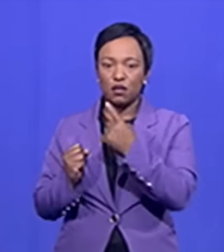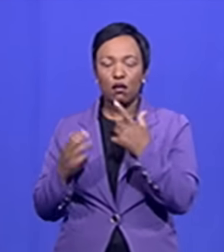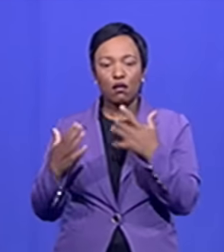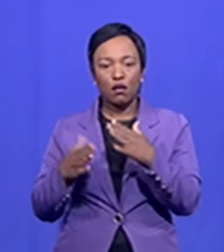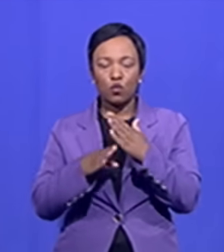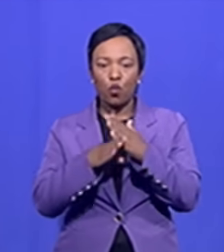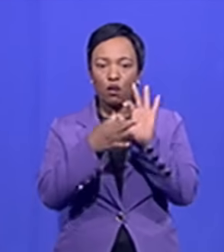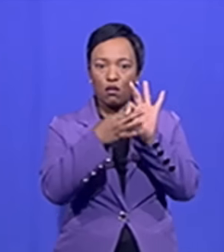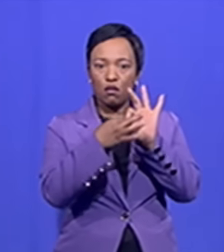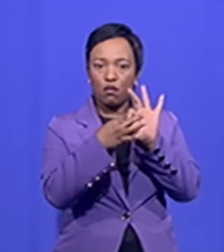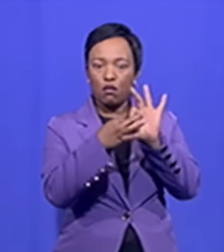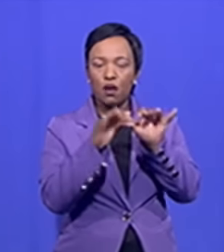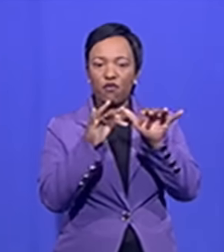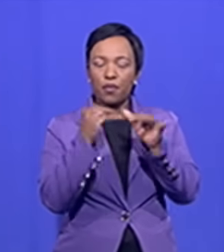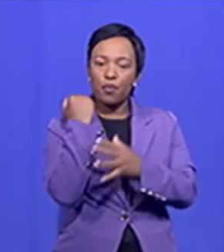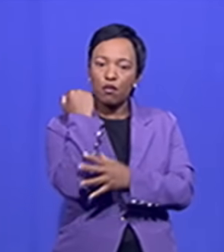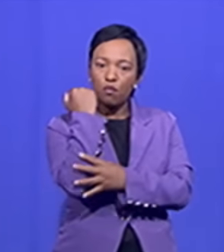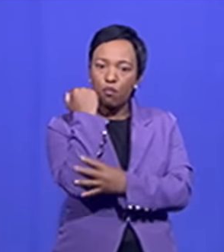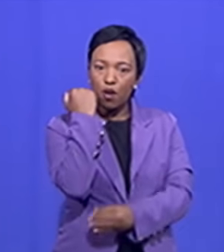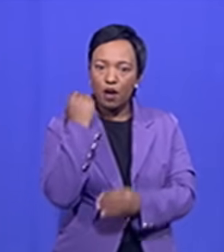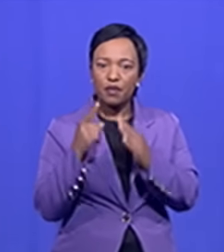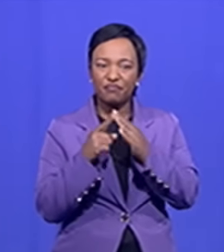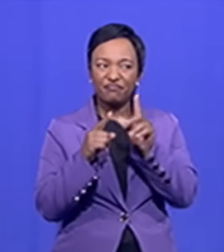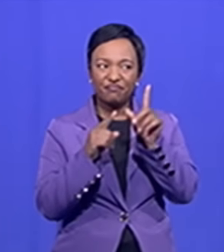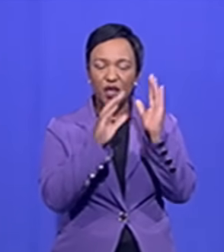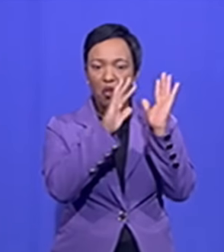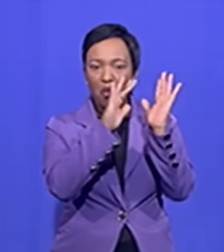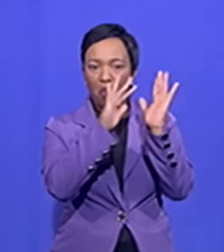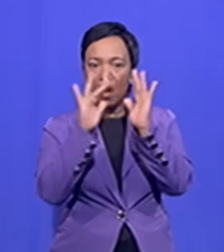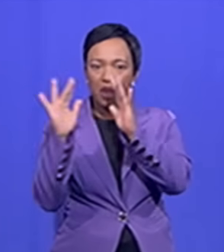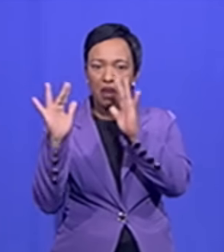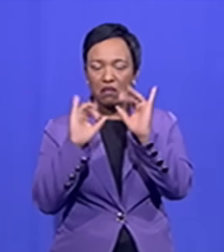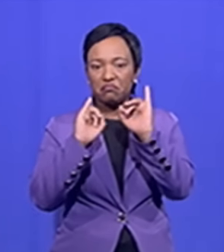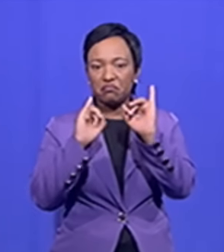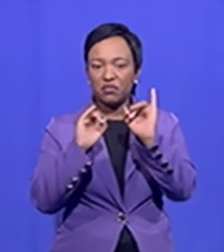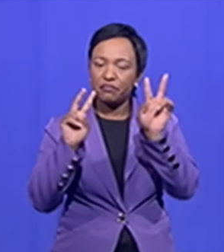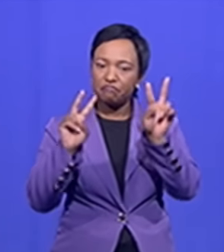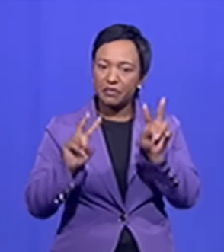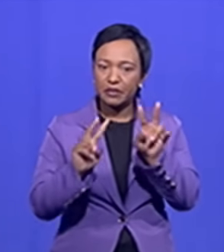tshebedisano diphalelong tsa batho ba hlokang kgahlamelo empe ho climate ha mmoho le kgotso.